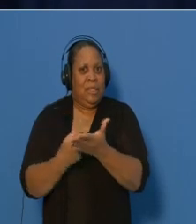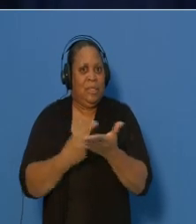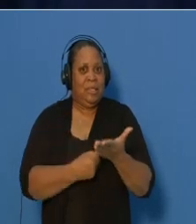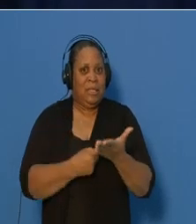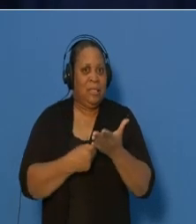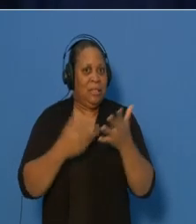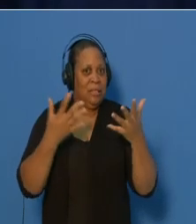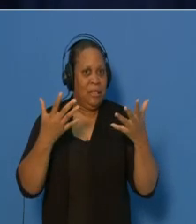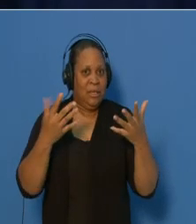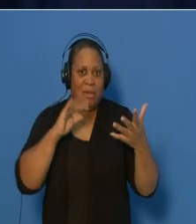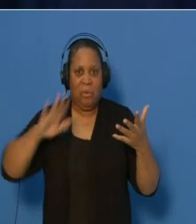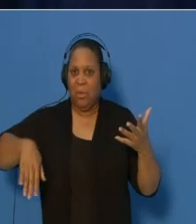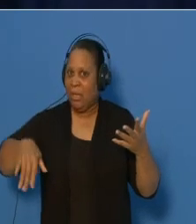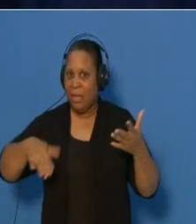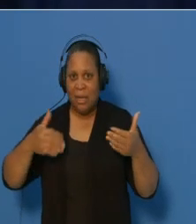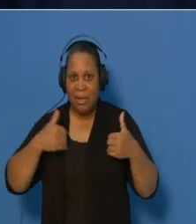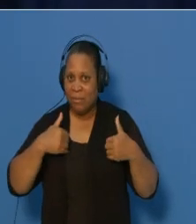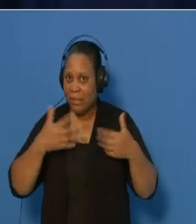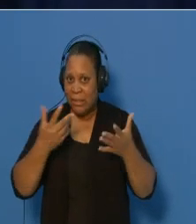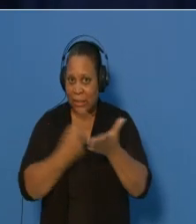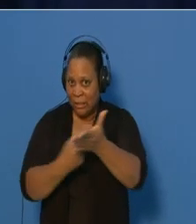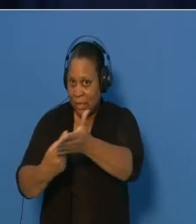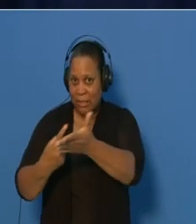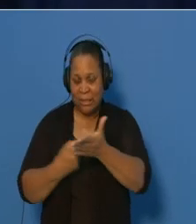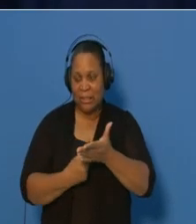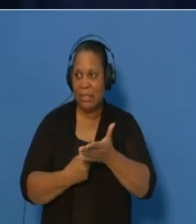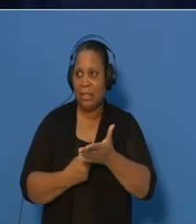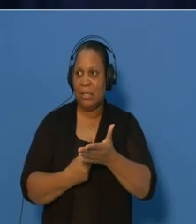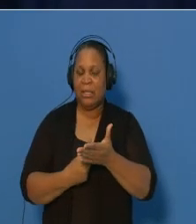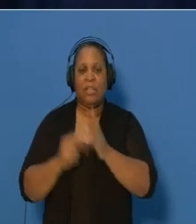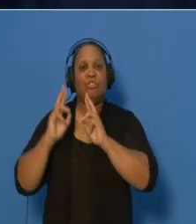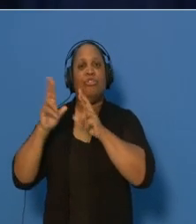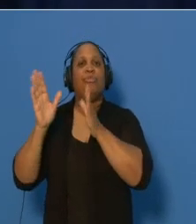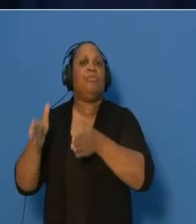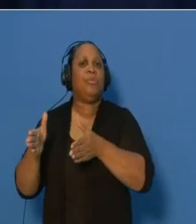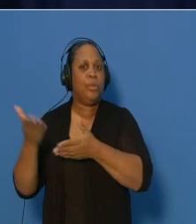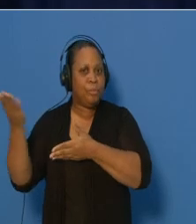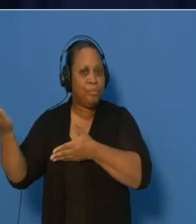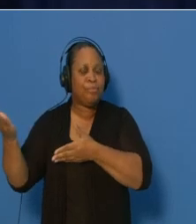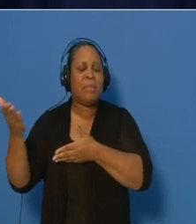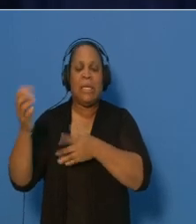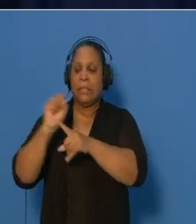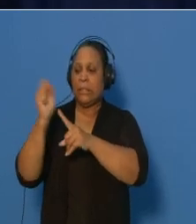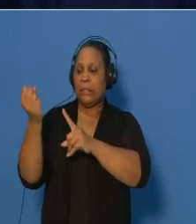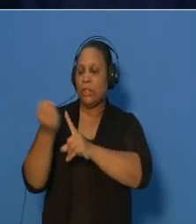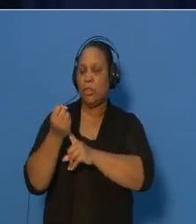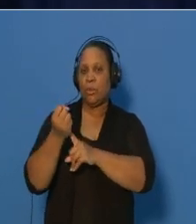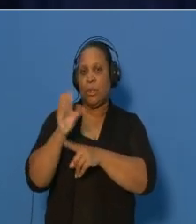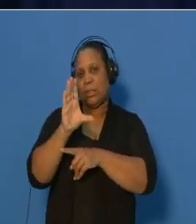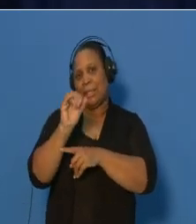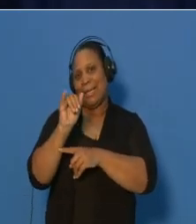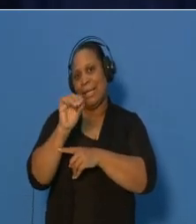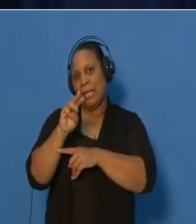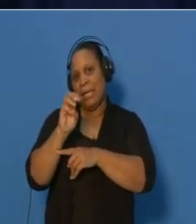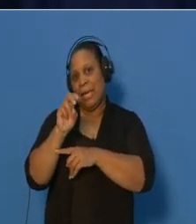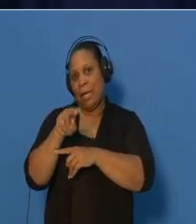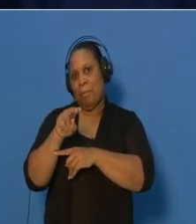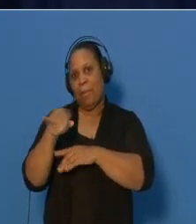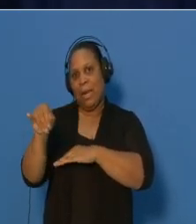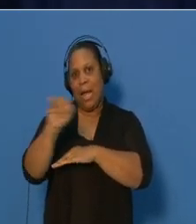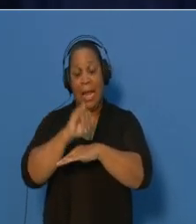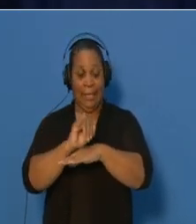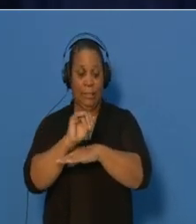discussed. Okay, thank you much. Appreciate that. My next question, with the situation with the Cayman Islands, the UK